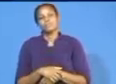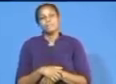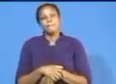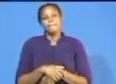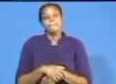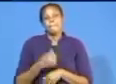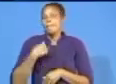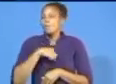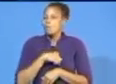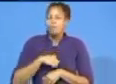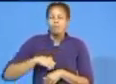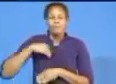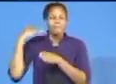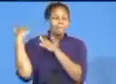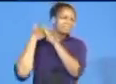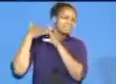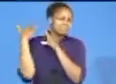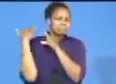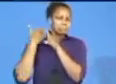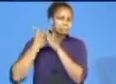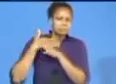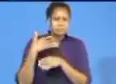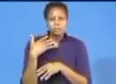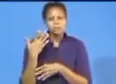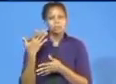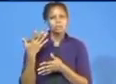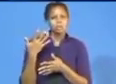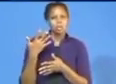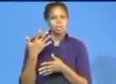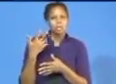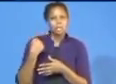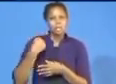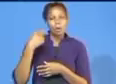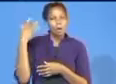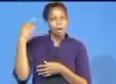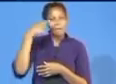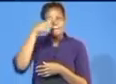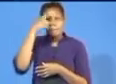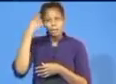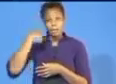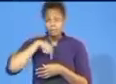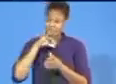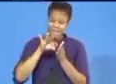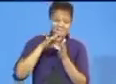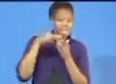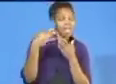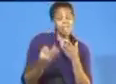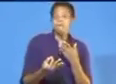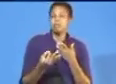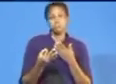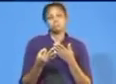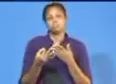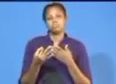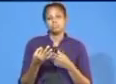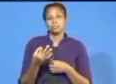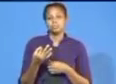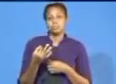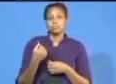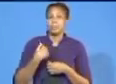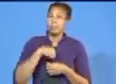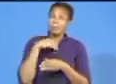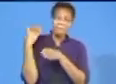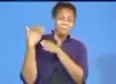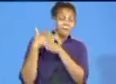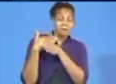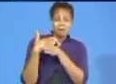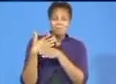We are haunted by our failures. We are haunted by what others